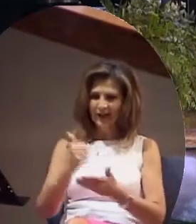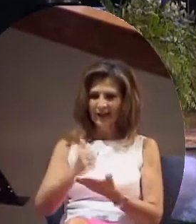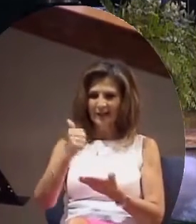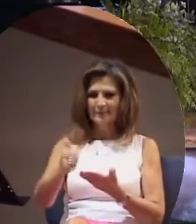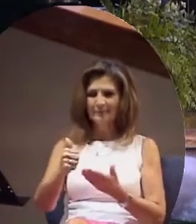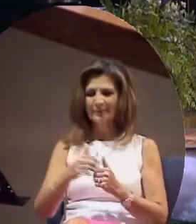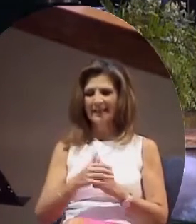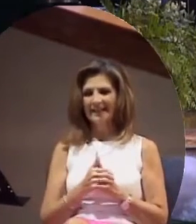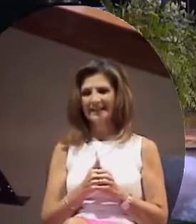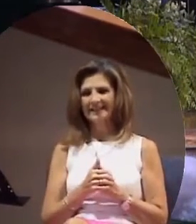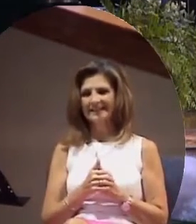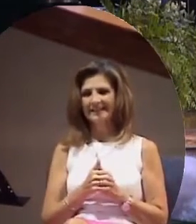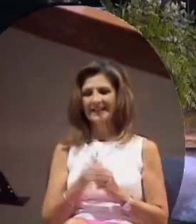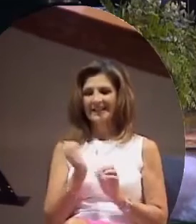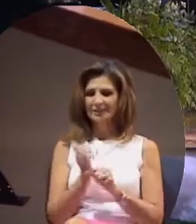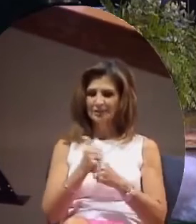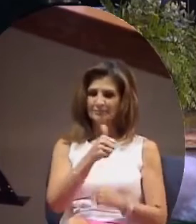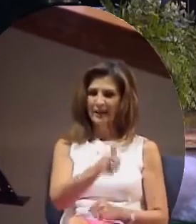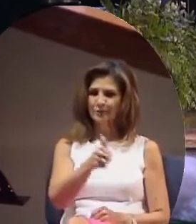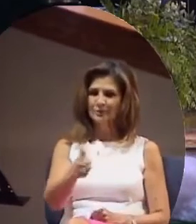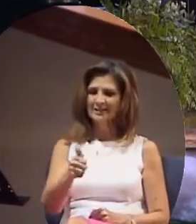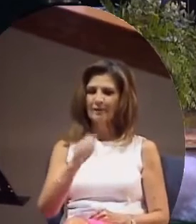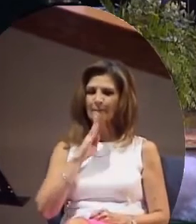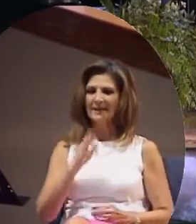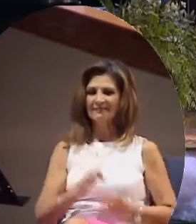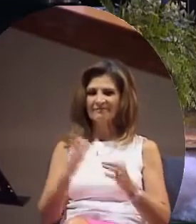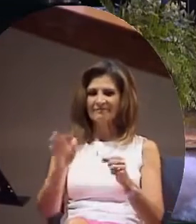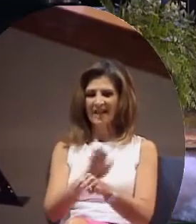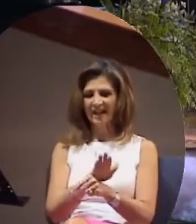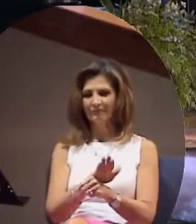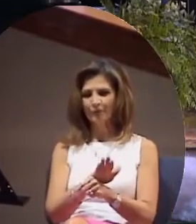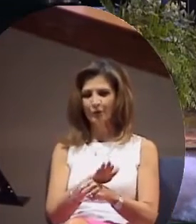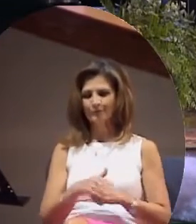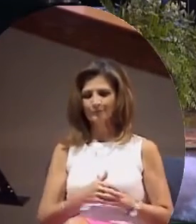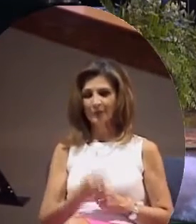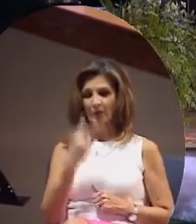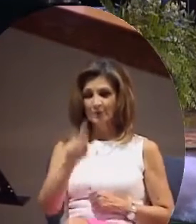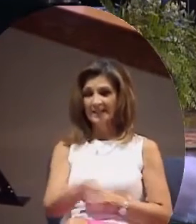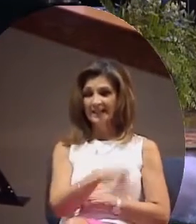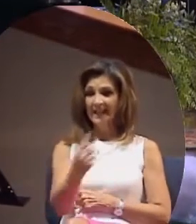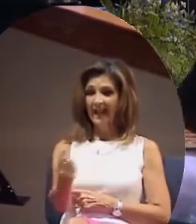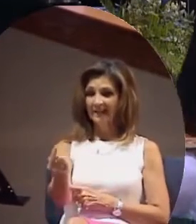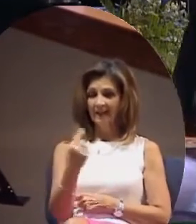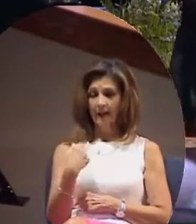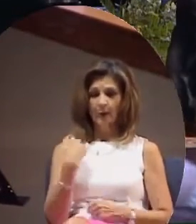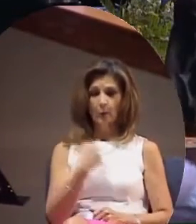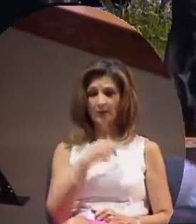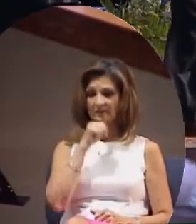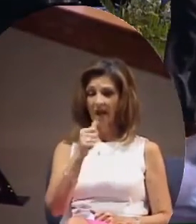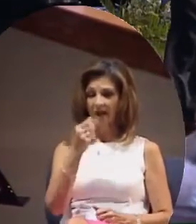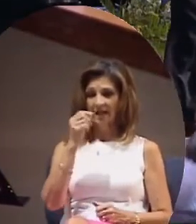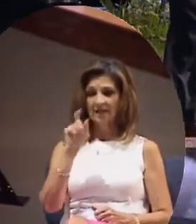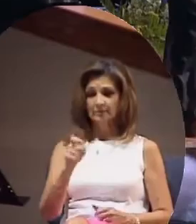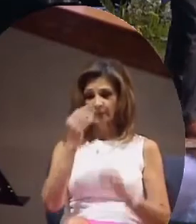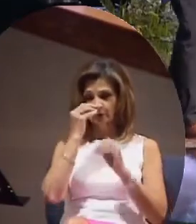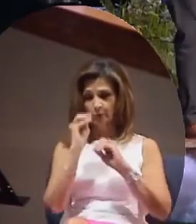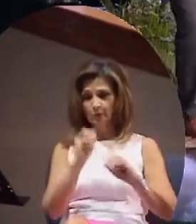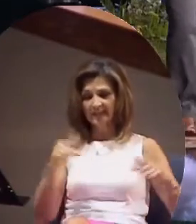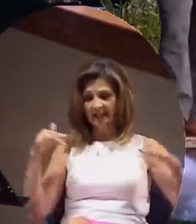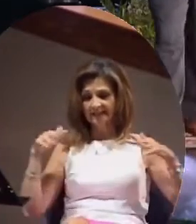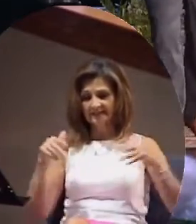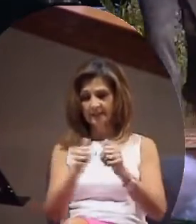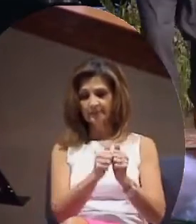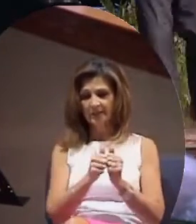Amen. Just make yourself be faithful. As you see a day approaching, we're not to forsake the assembling of ourselves together. If